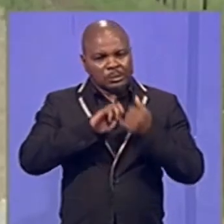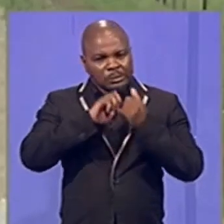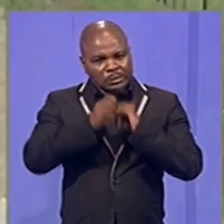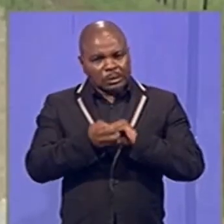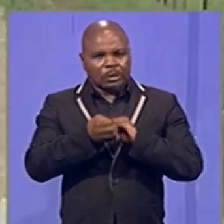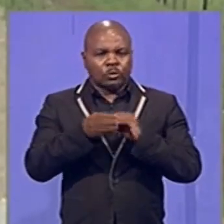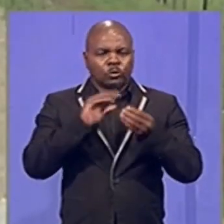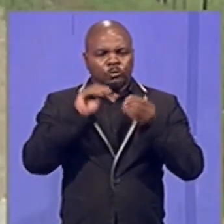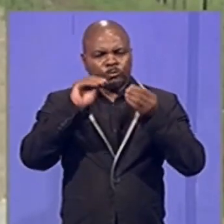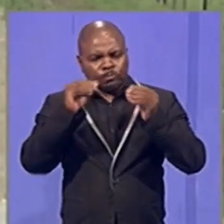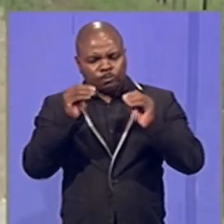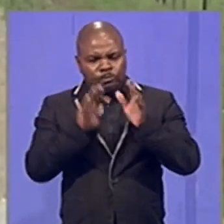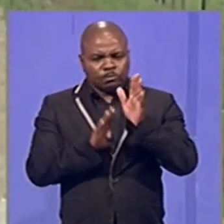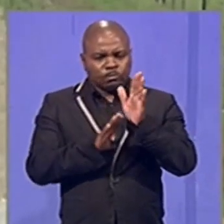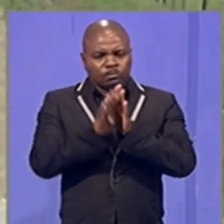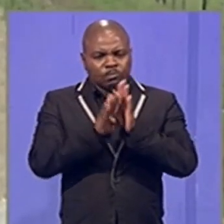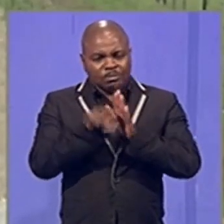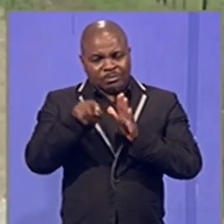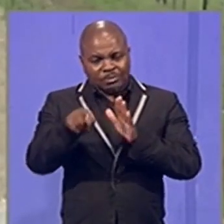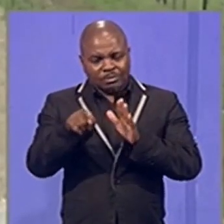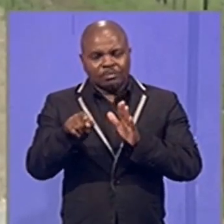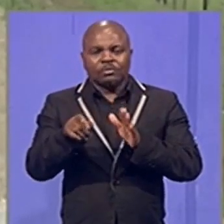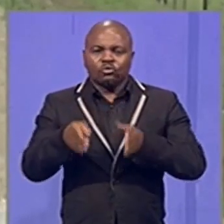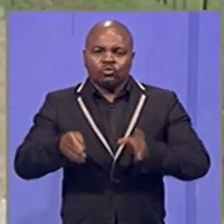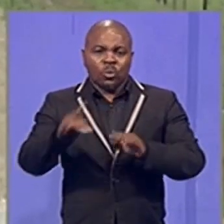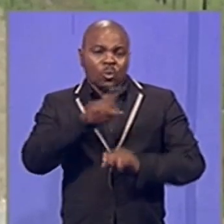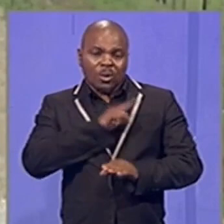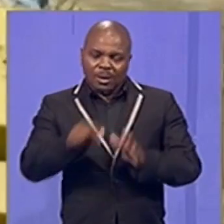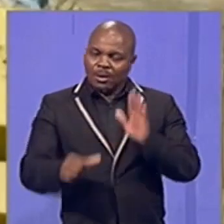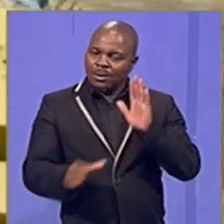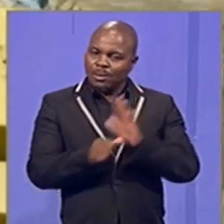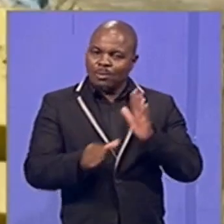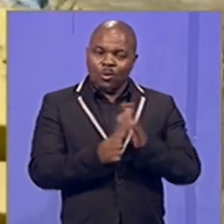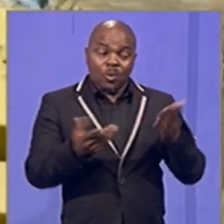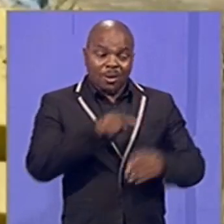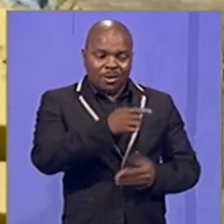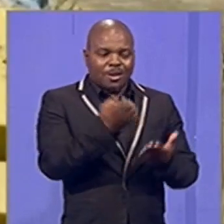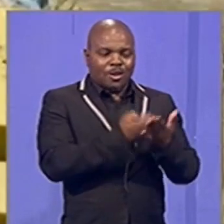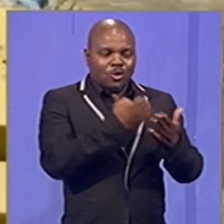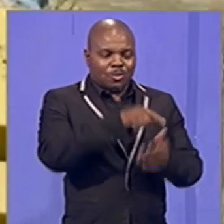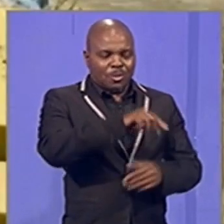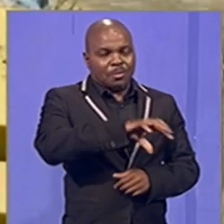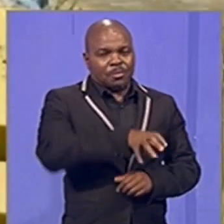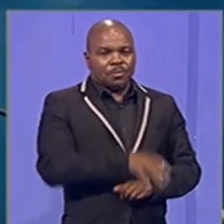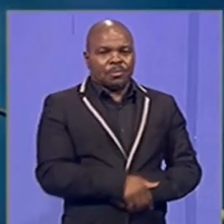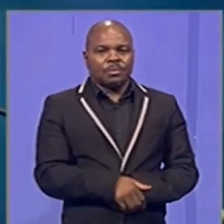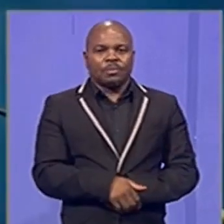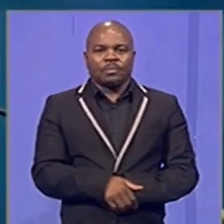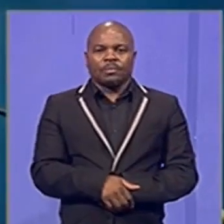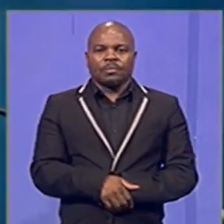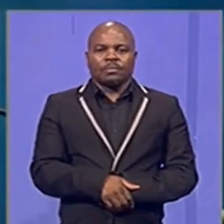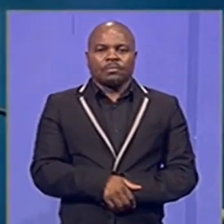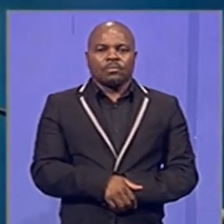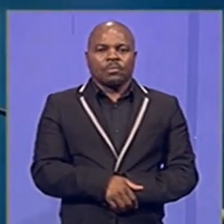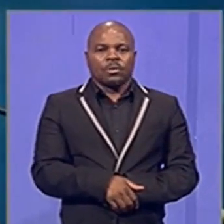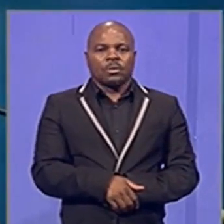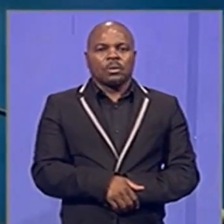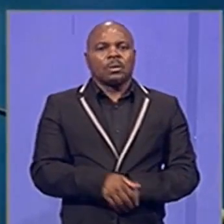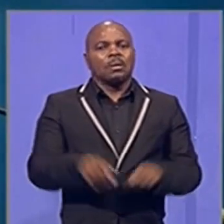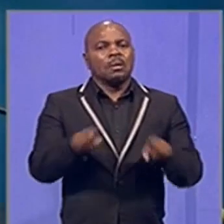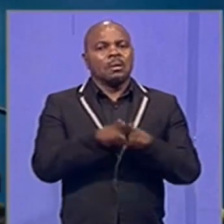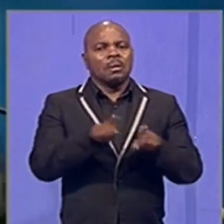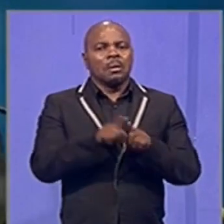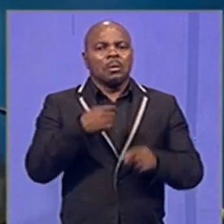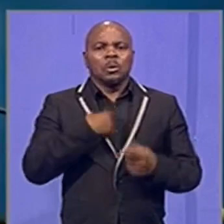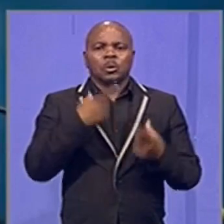tokiso ya mebila hobaneng ke yona mokokotlo wa moruo wa profensi. It is imperative that we change the way the